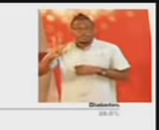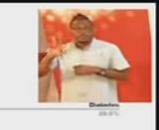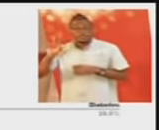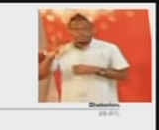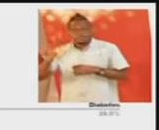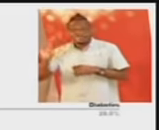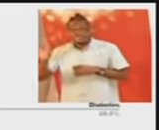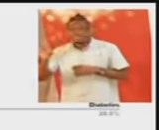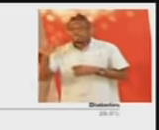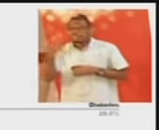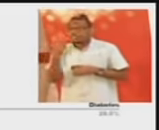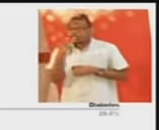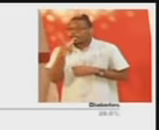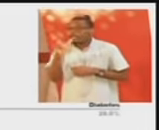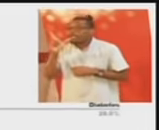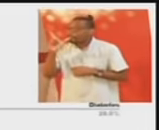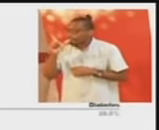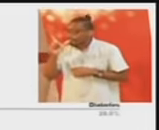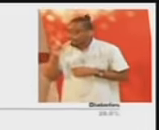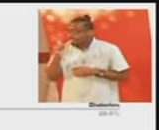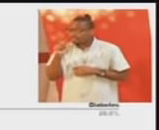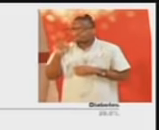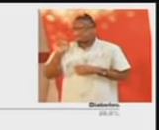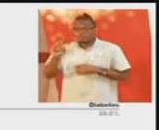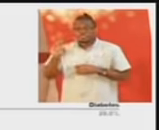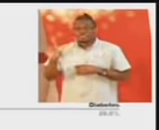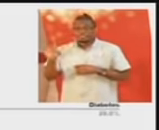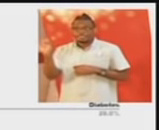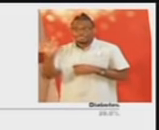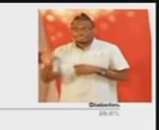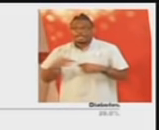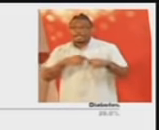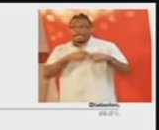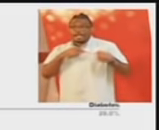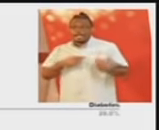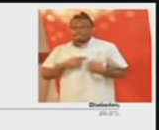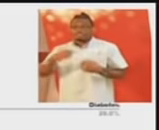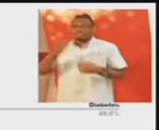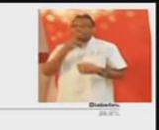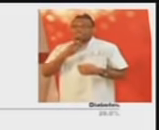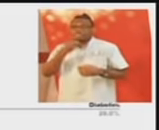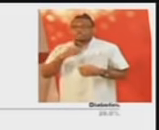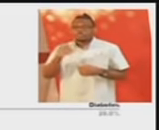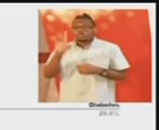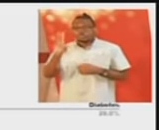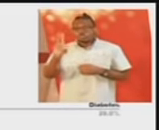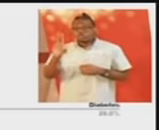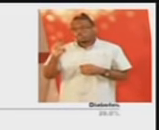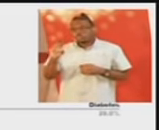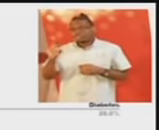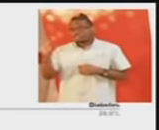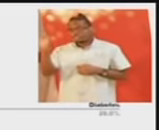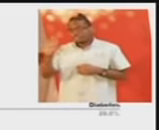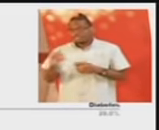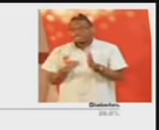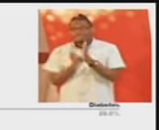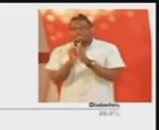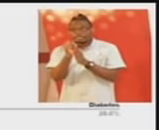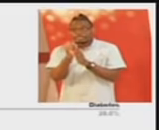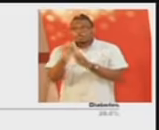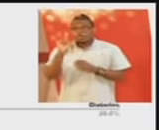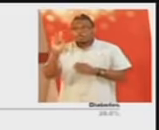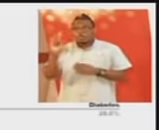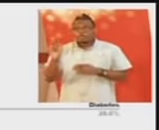asthma 6.8%, pulmonary diseases 0.6%, malignancies or cancer 1.9%,